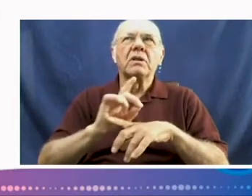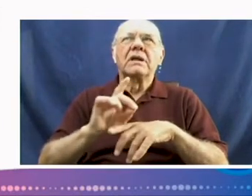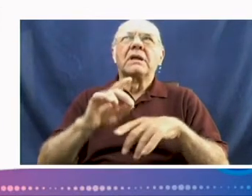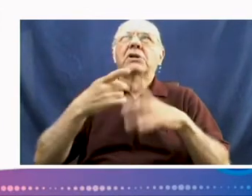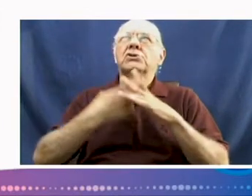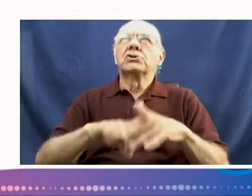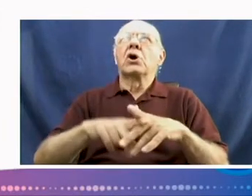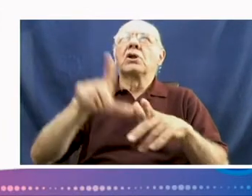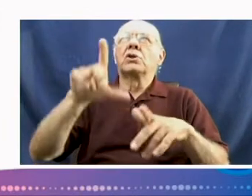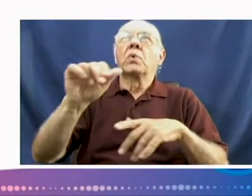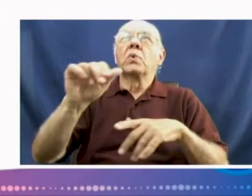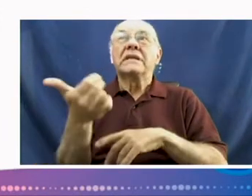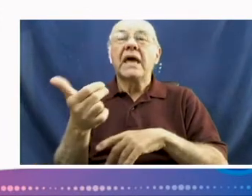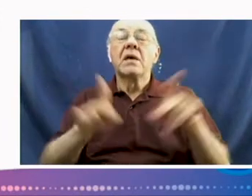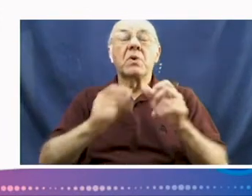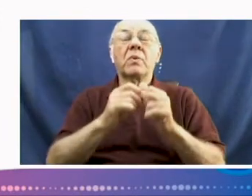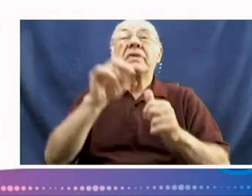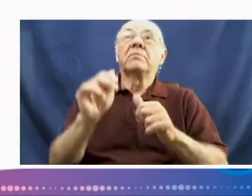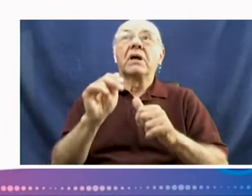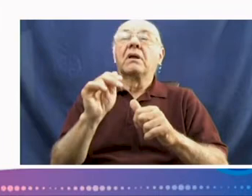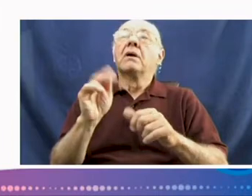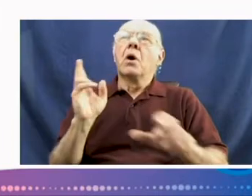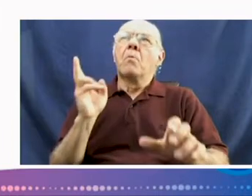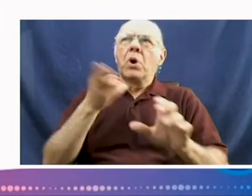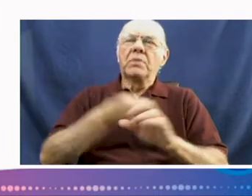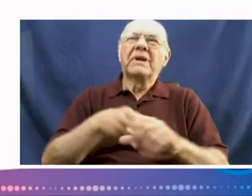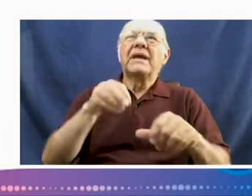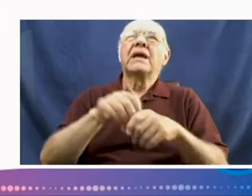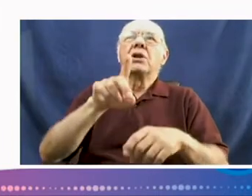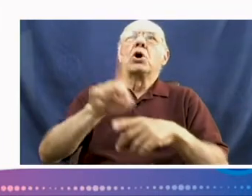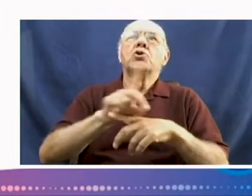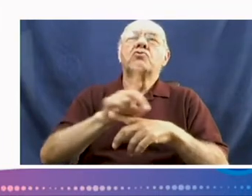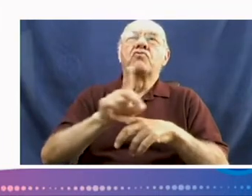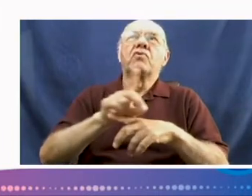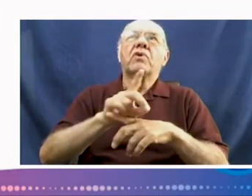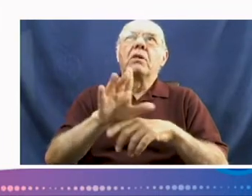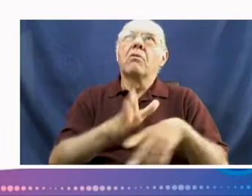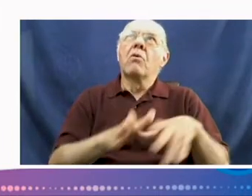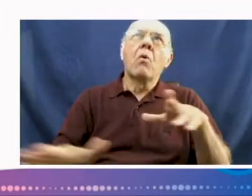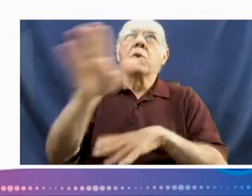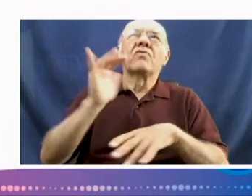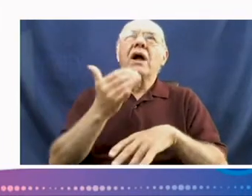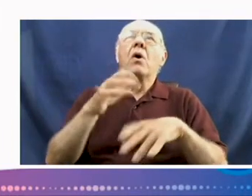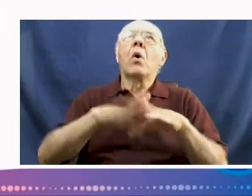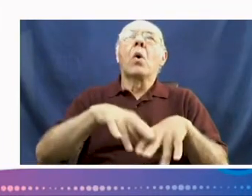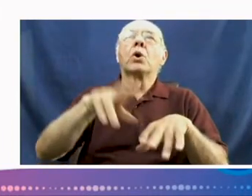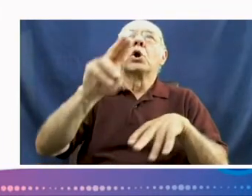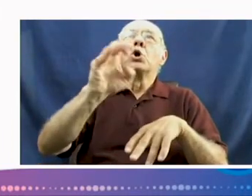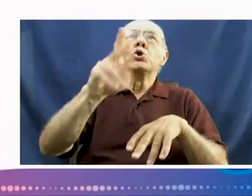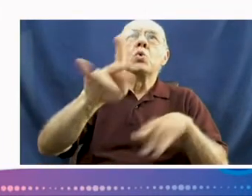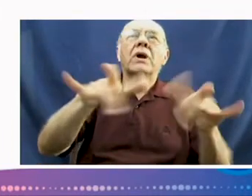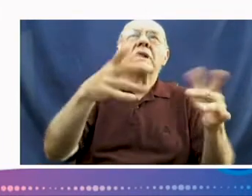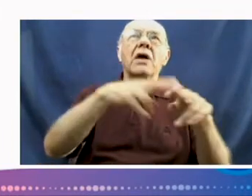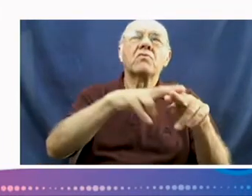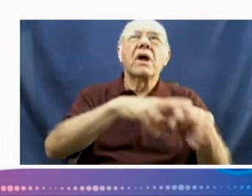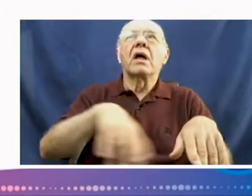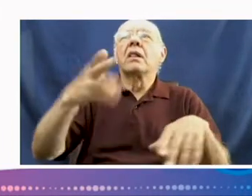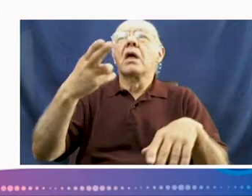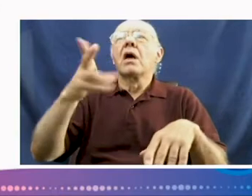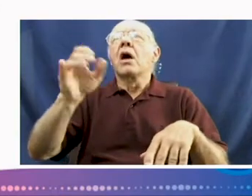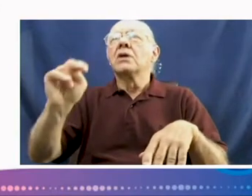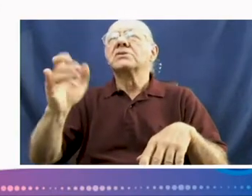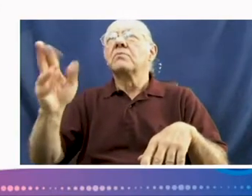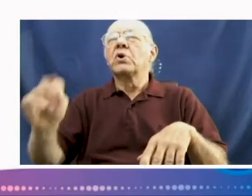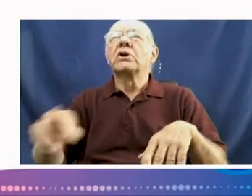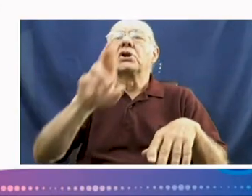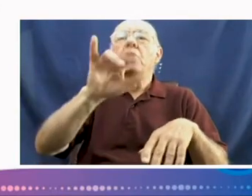with disabilities have participated in drills throughout our transit system on the Newark Light Rail, the Hudson Bergen Light Rail, the River Line, New